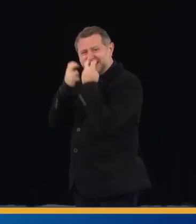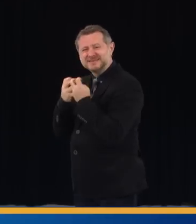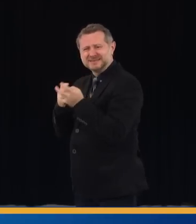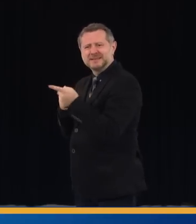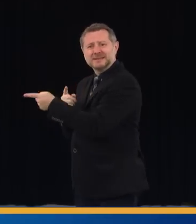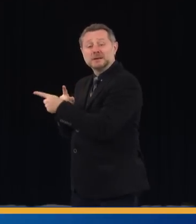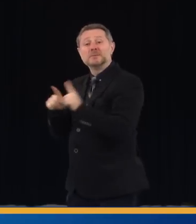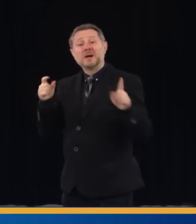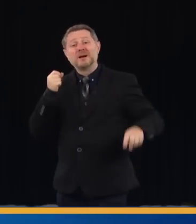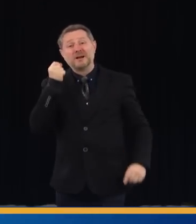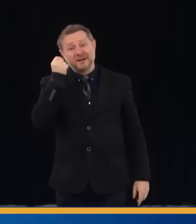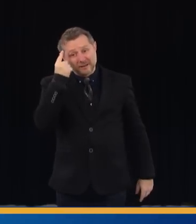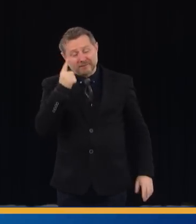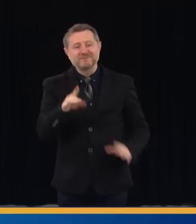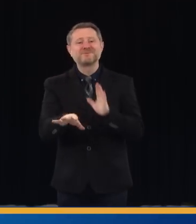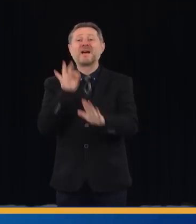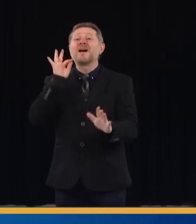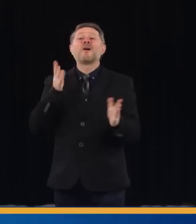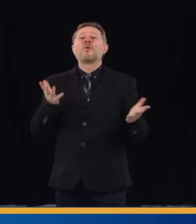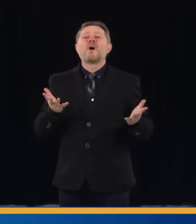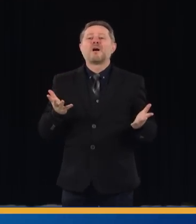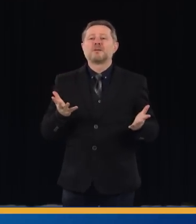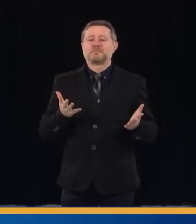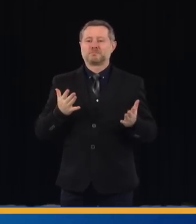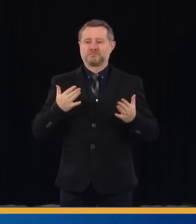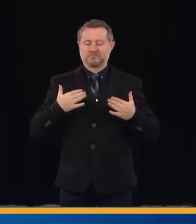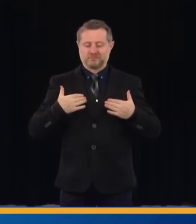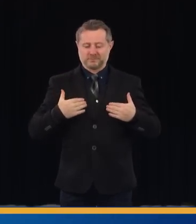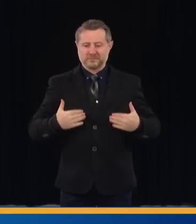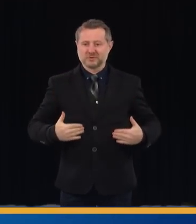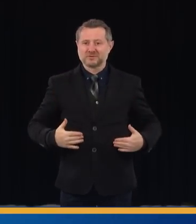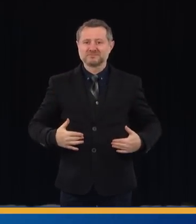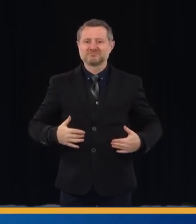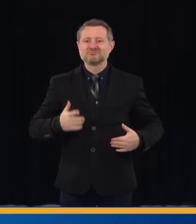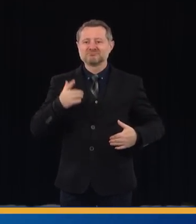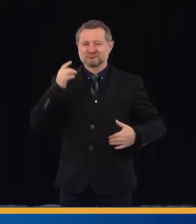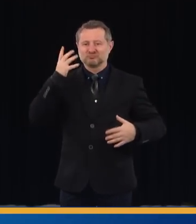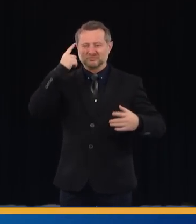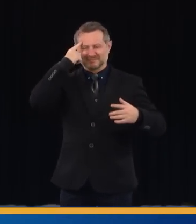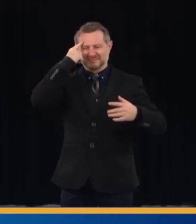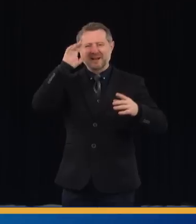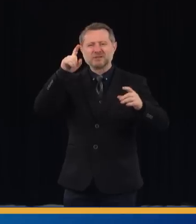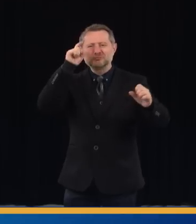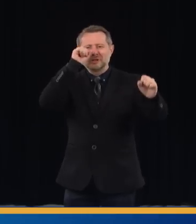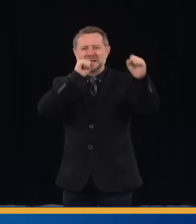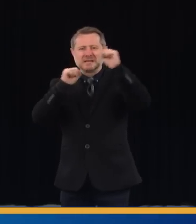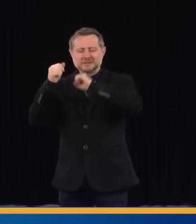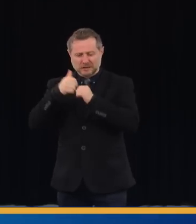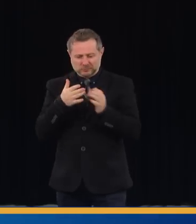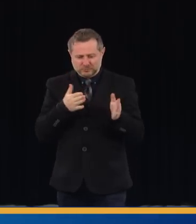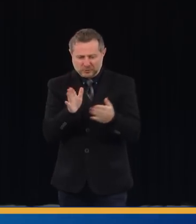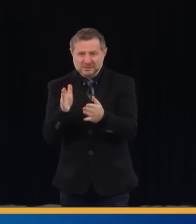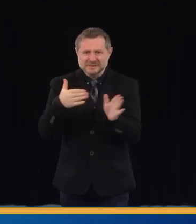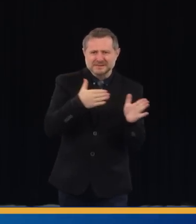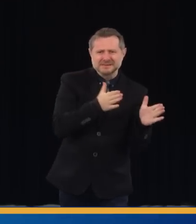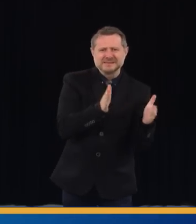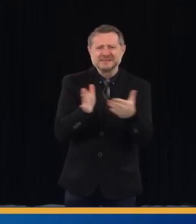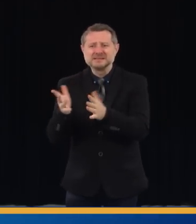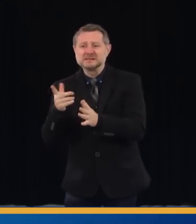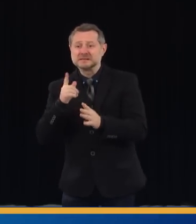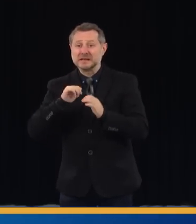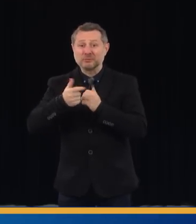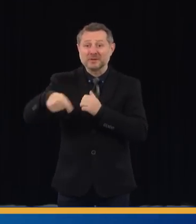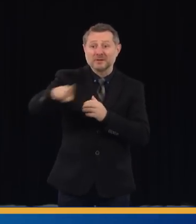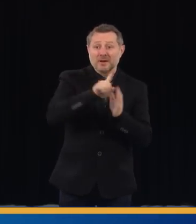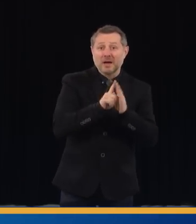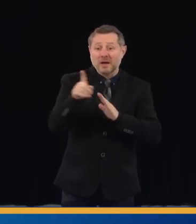health strategy that is consistent with people getting out of their homes and starting to get back to work?